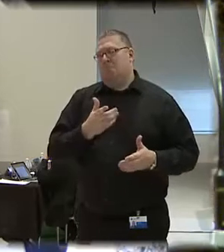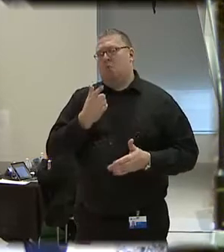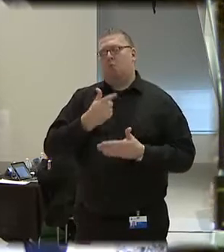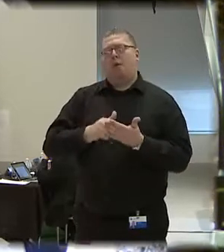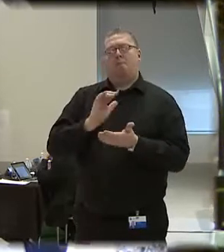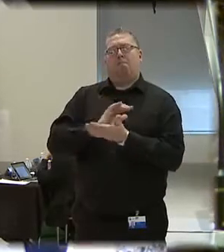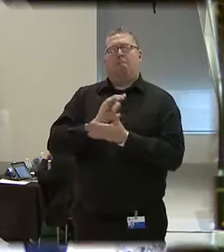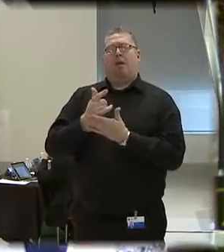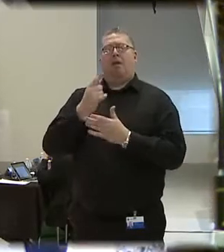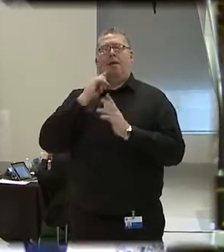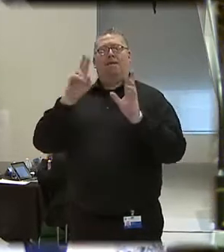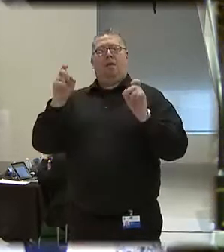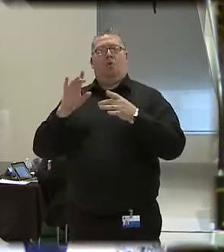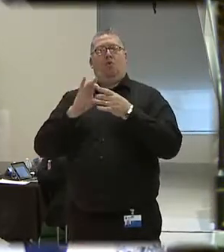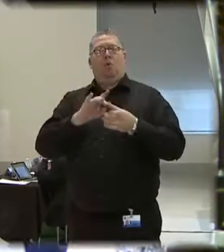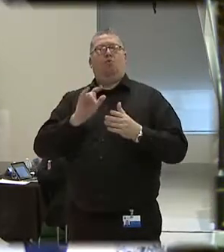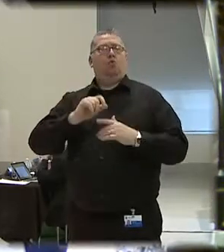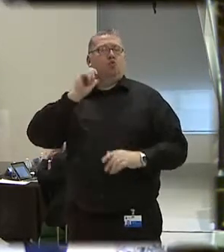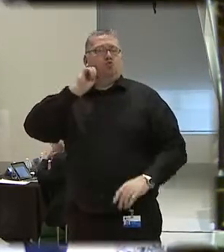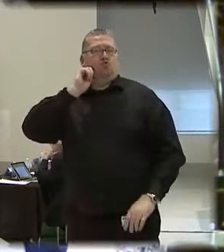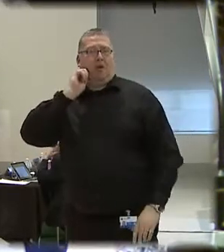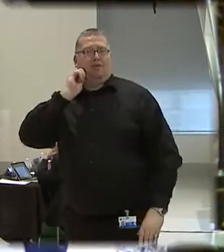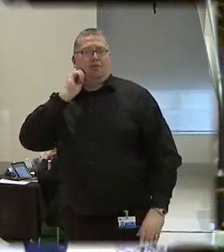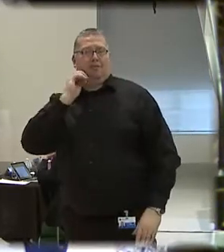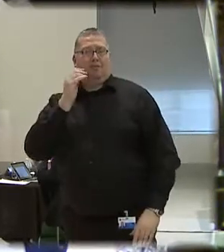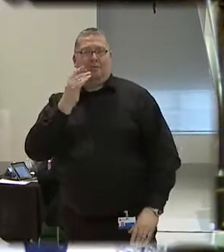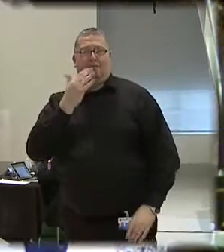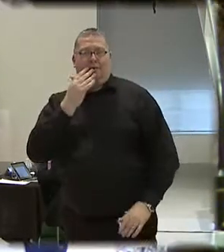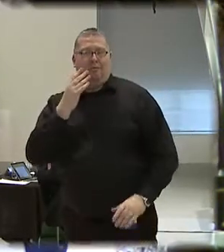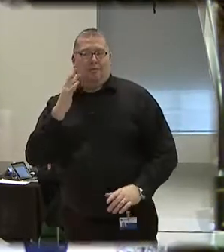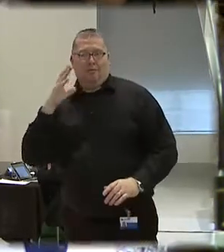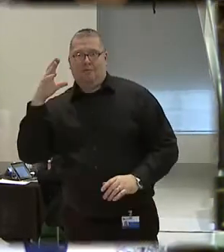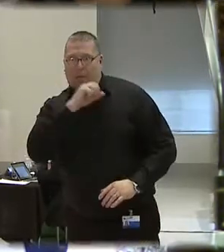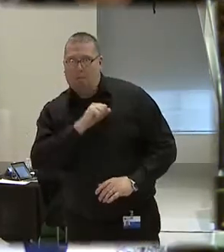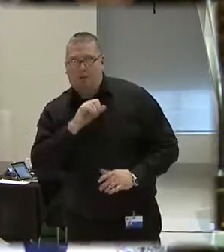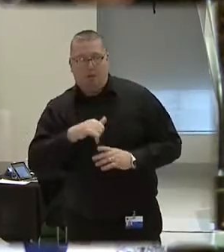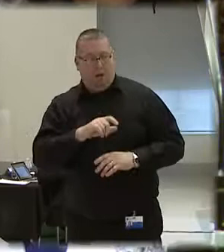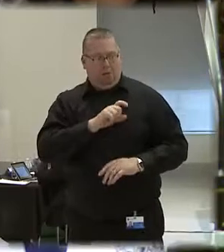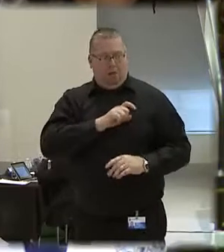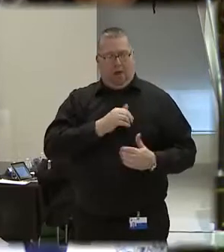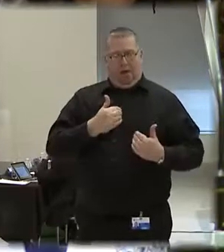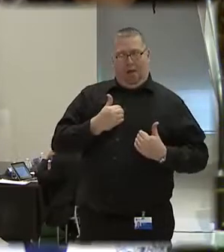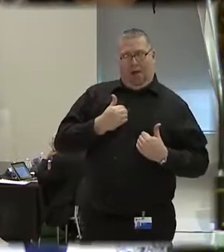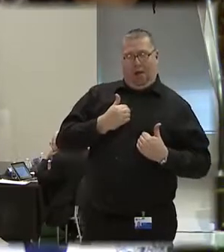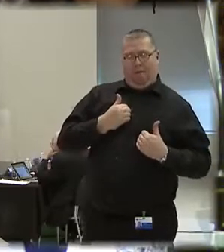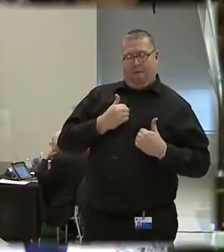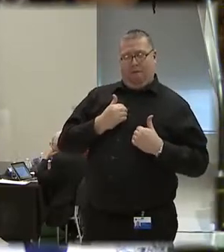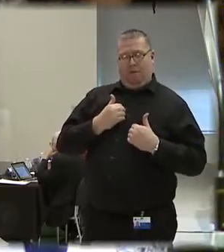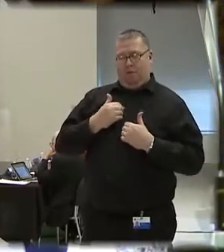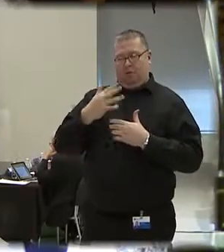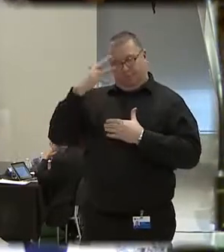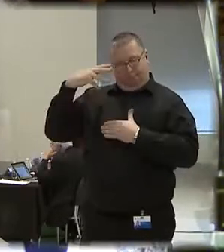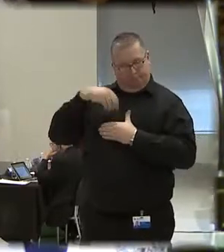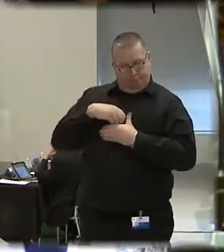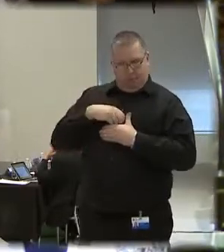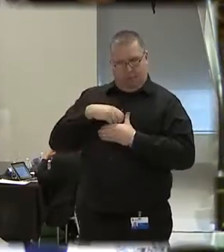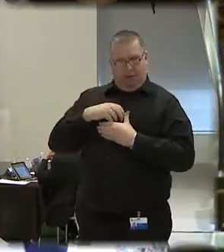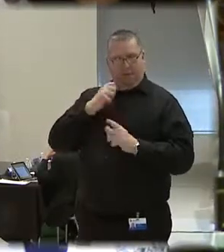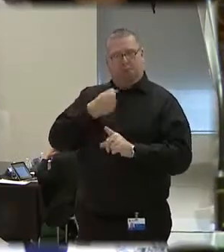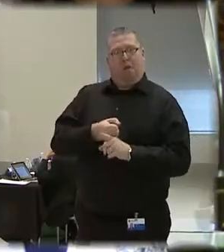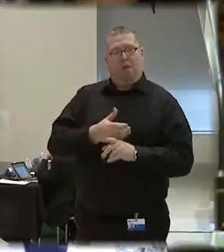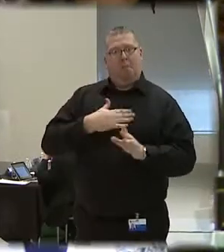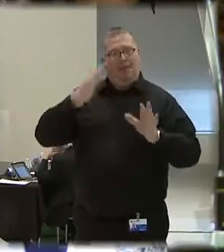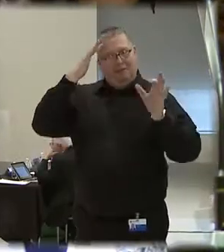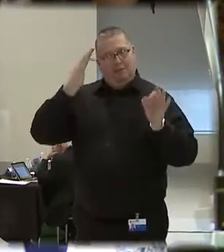such as racial assumptions from the perspective of the police officer enter into his or her decision